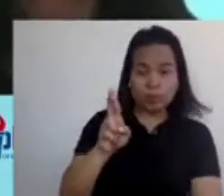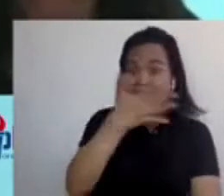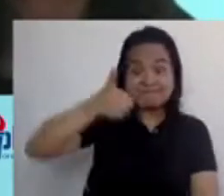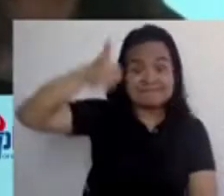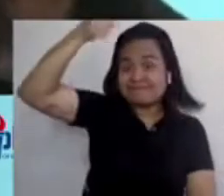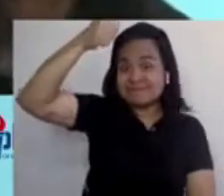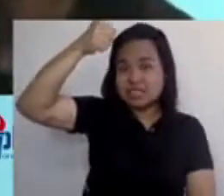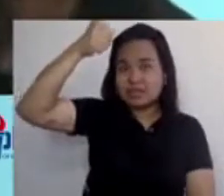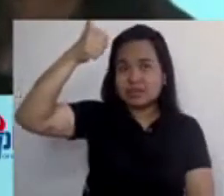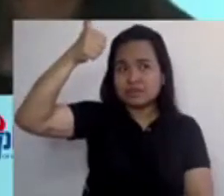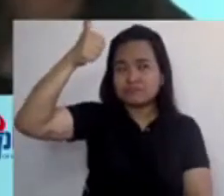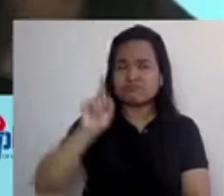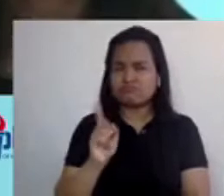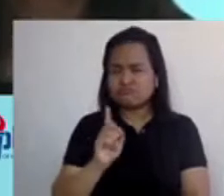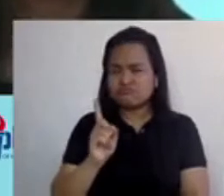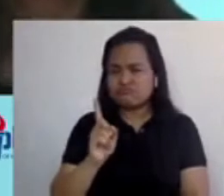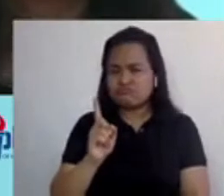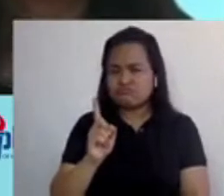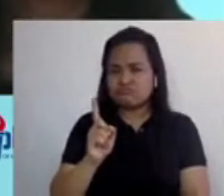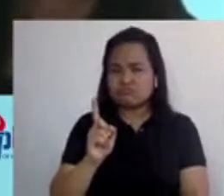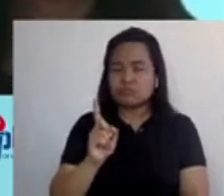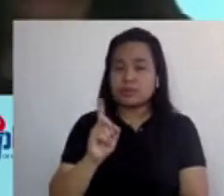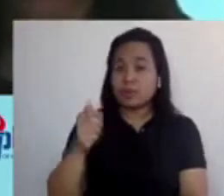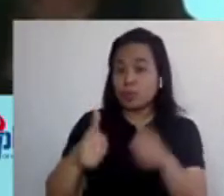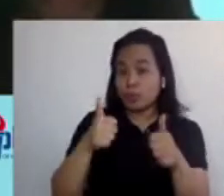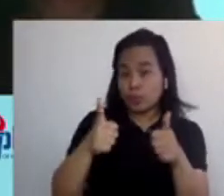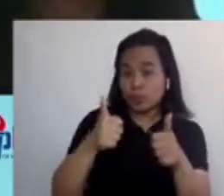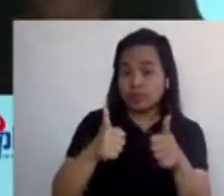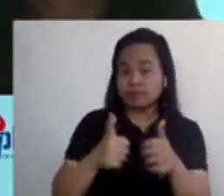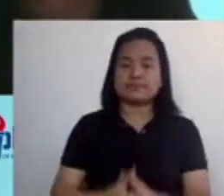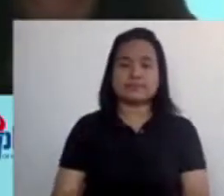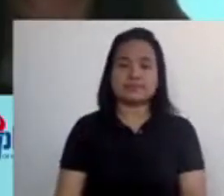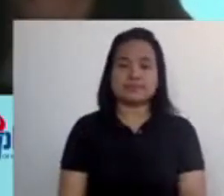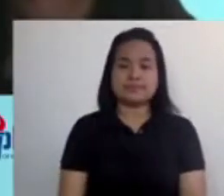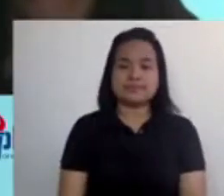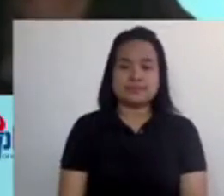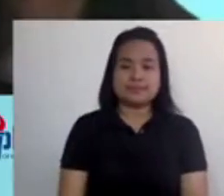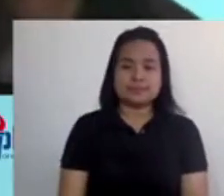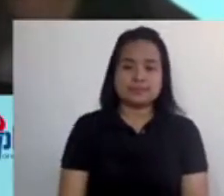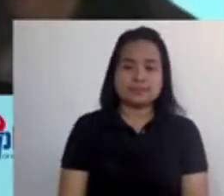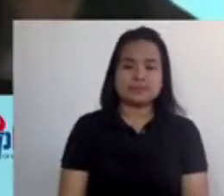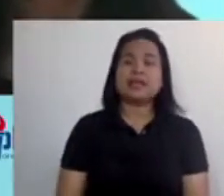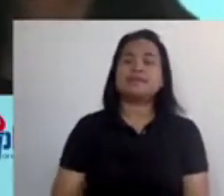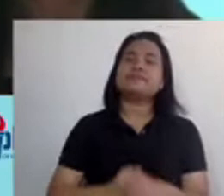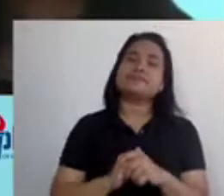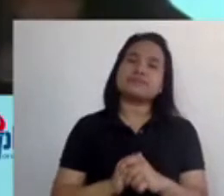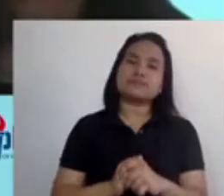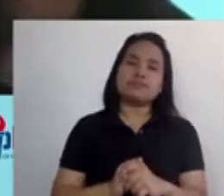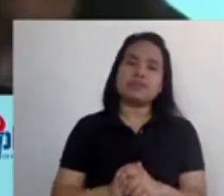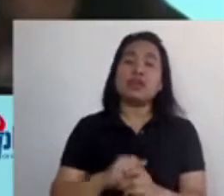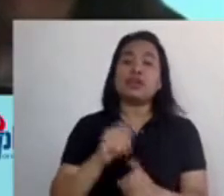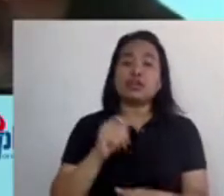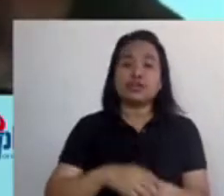were multiple documented feedbacks given? The answer is your rating is only